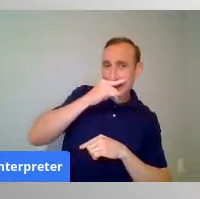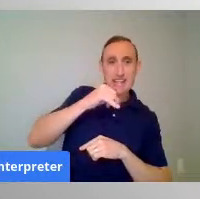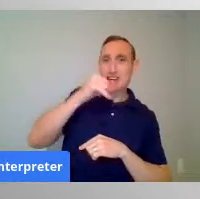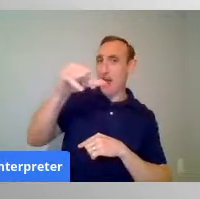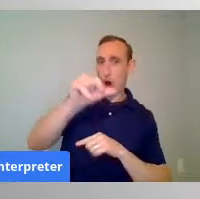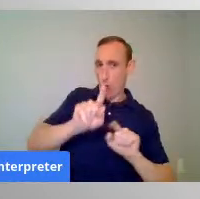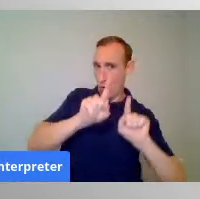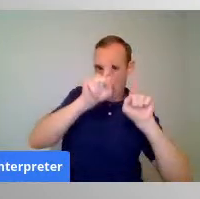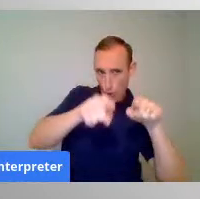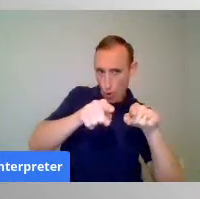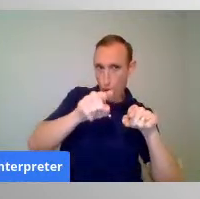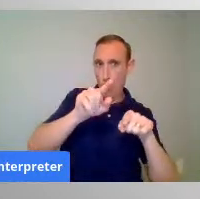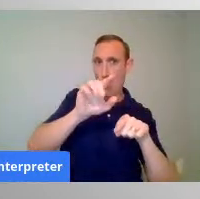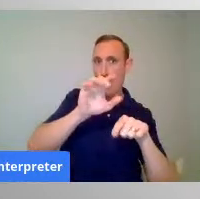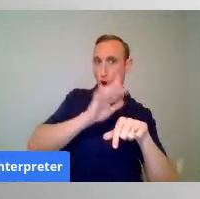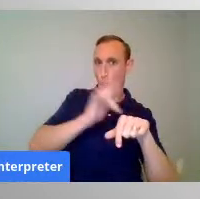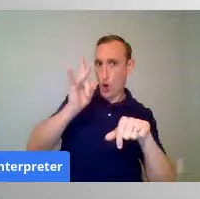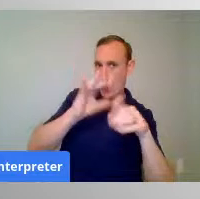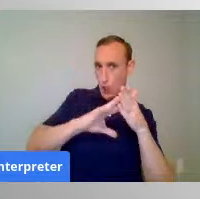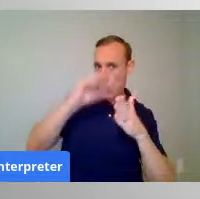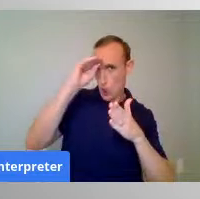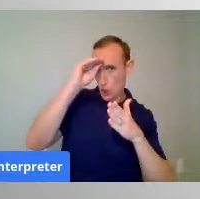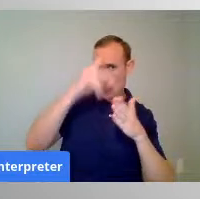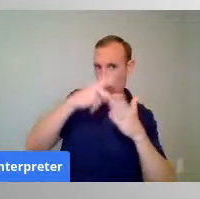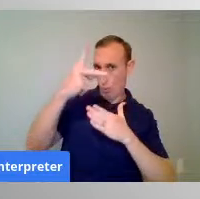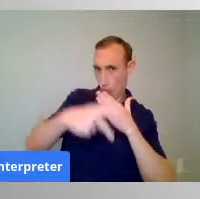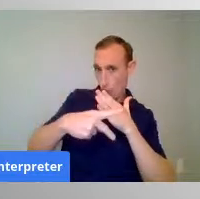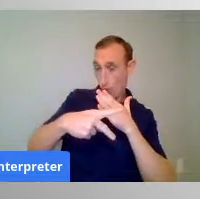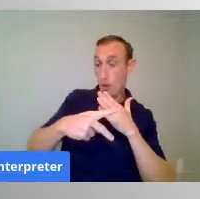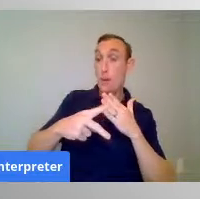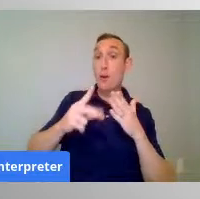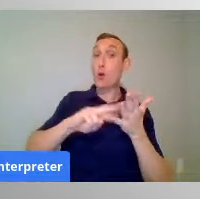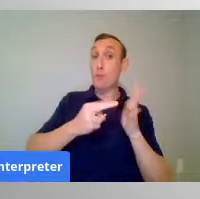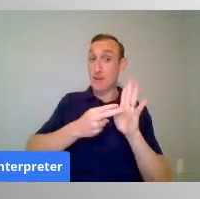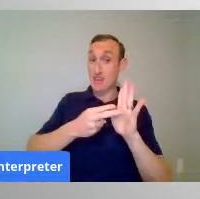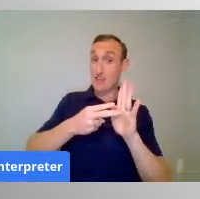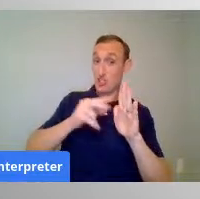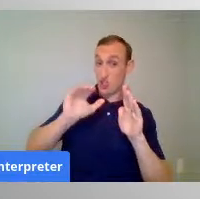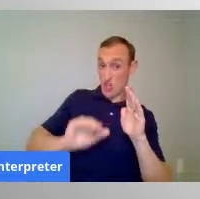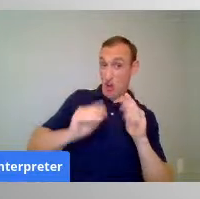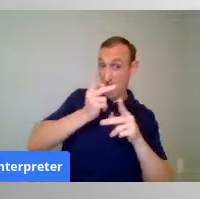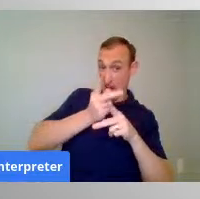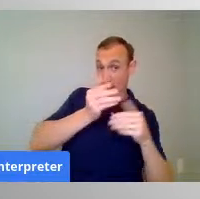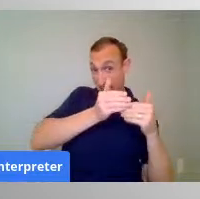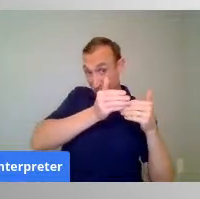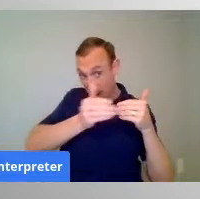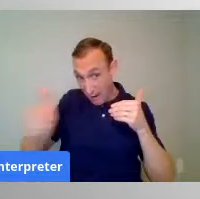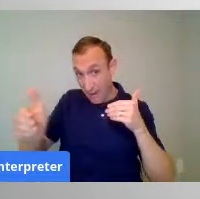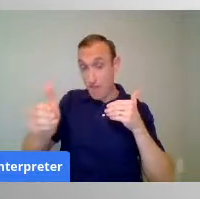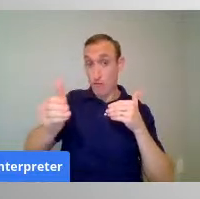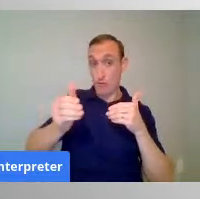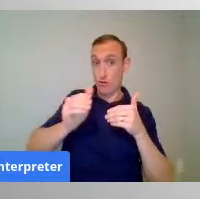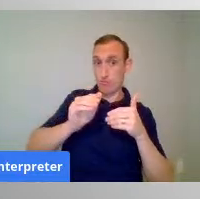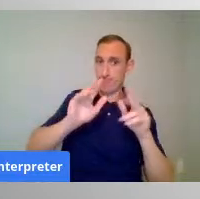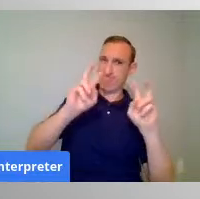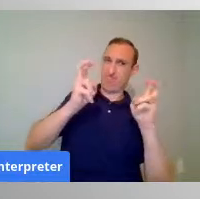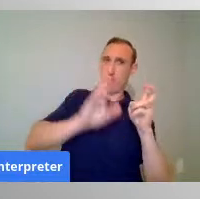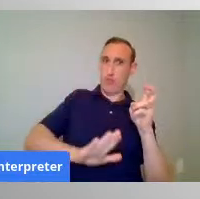think we're talking about childcare after that, on the weekends.